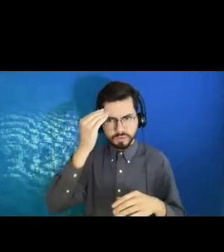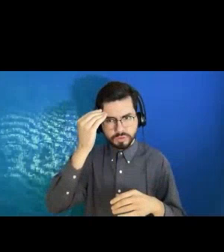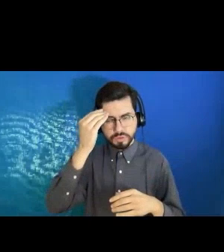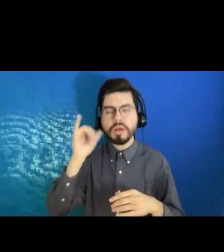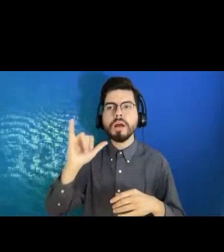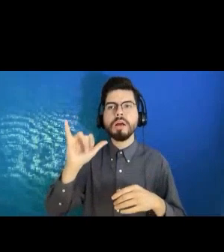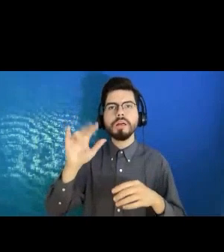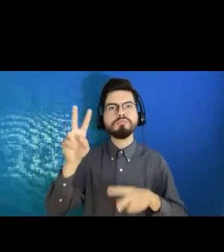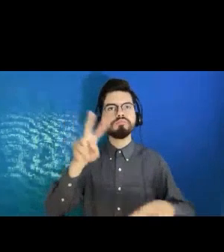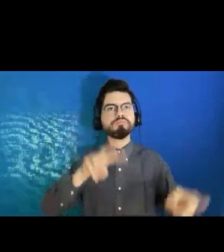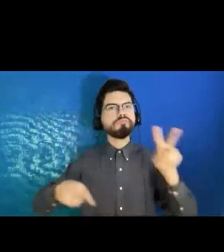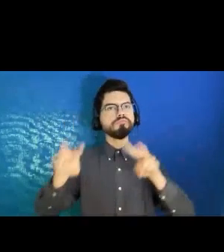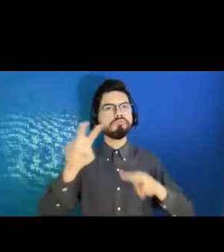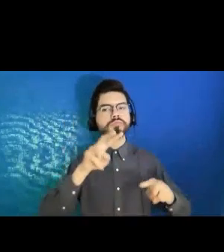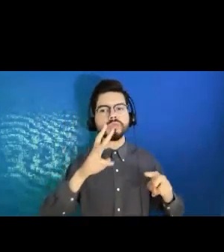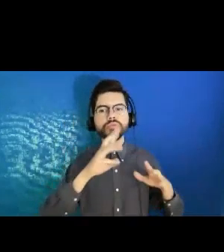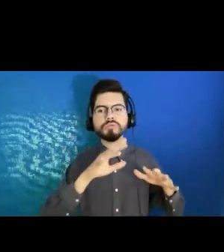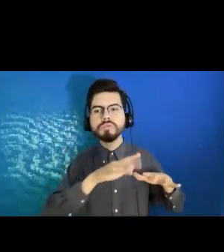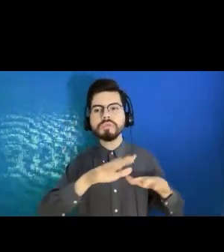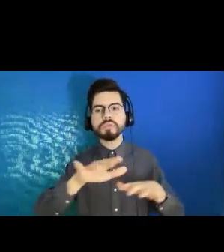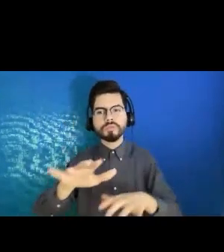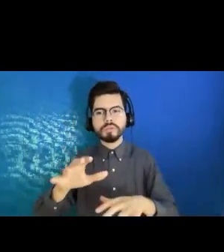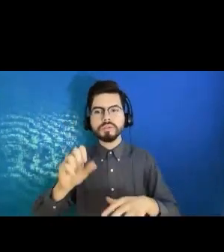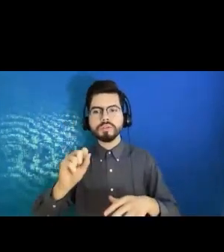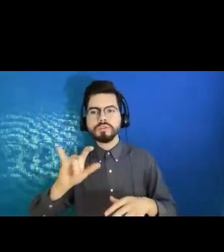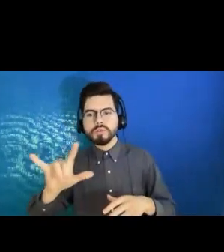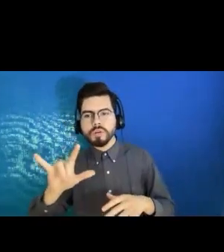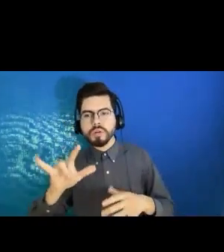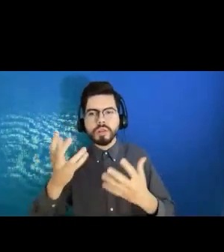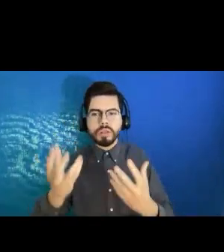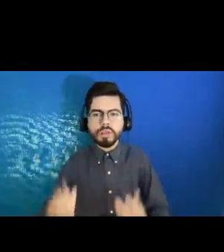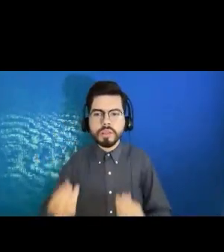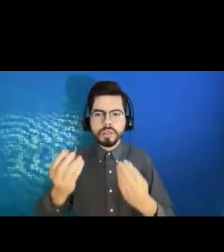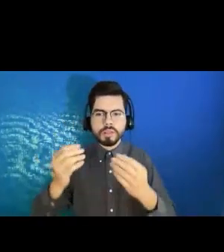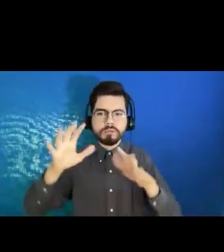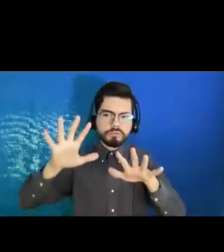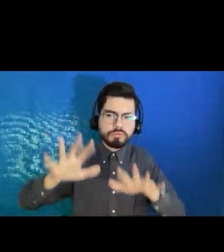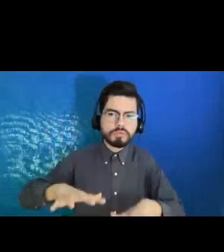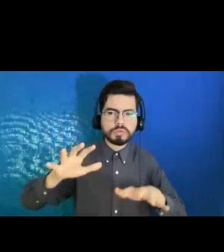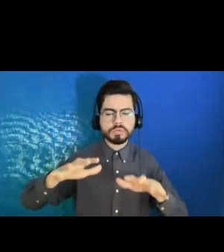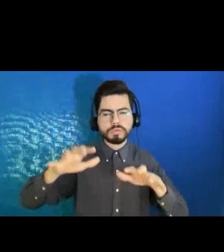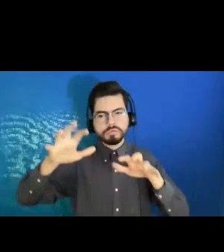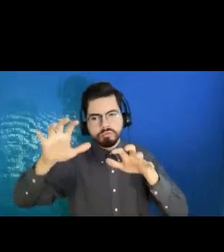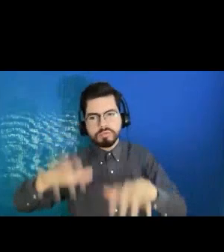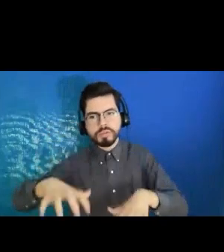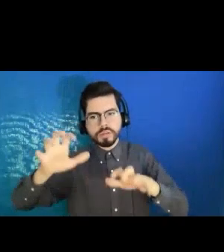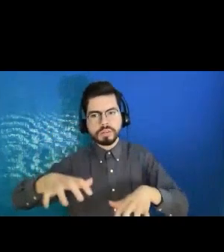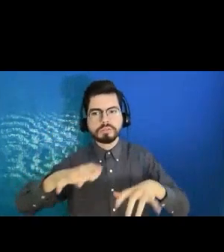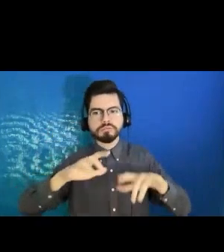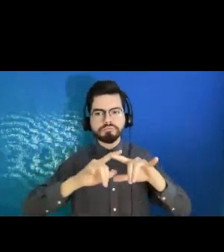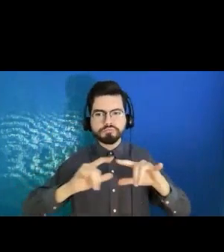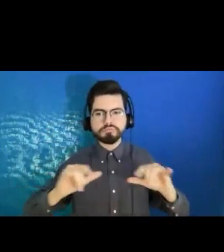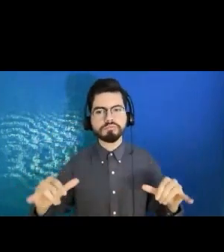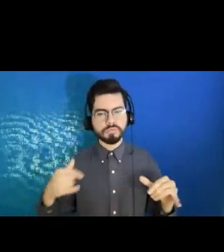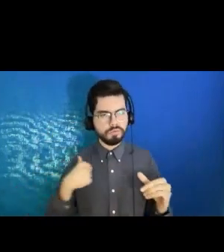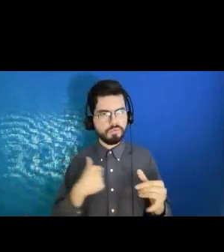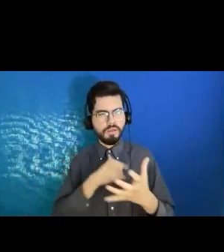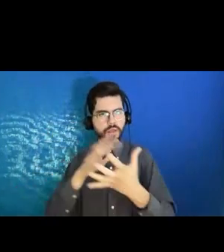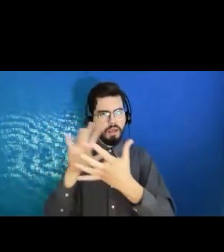see what the river levels are doing. We know what the soil moisture is doing, and gives us a much better idea. So we're kind of at